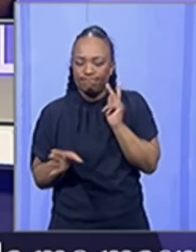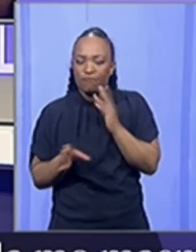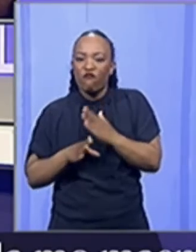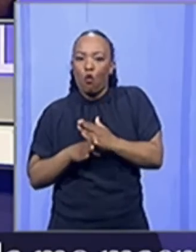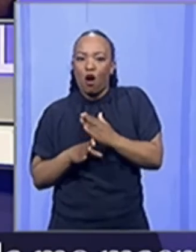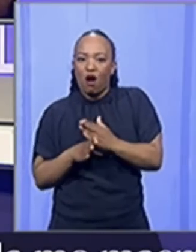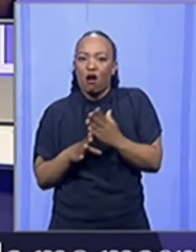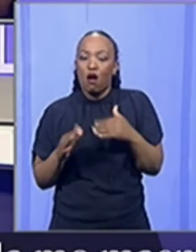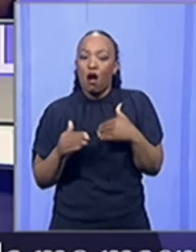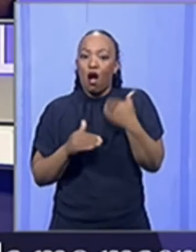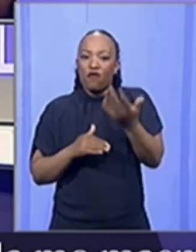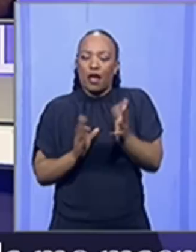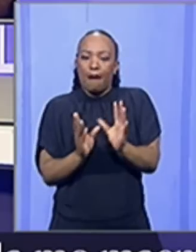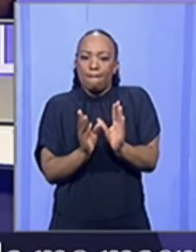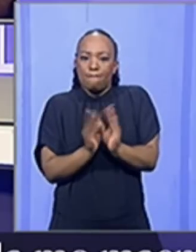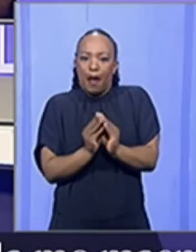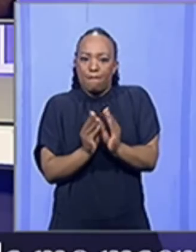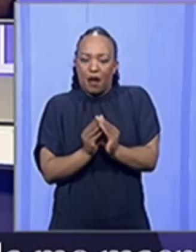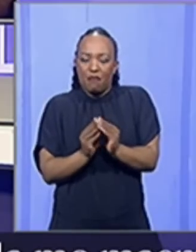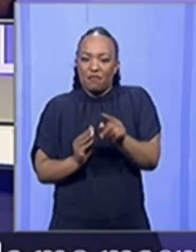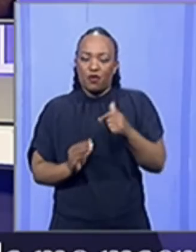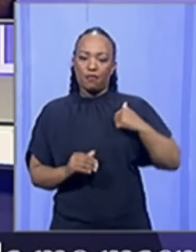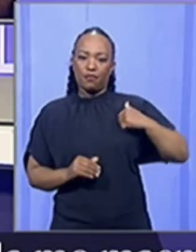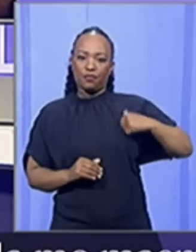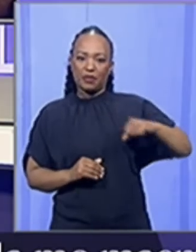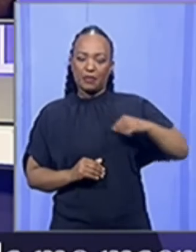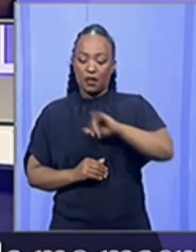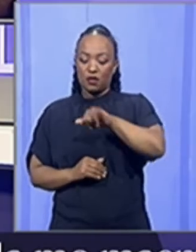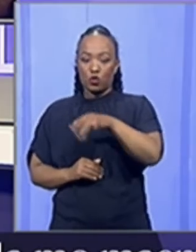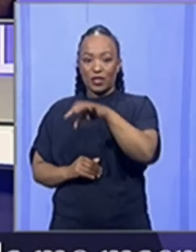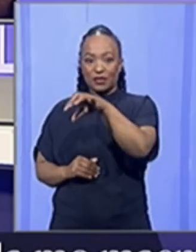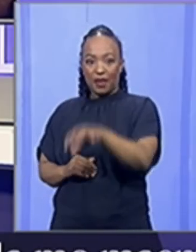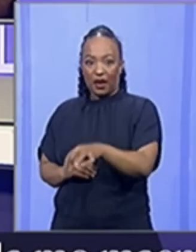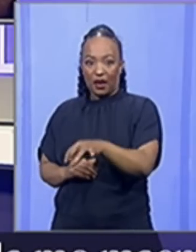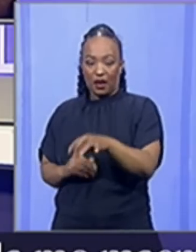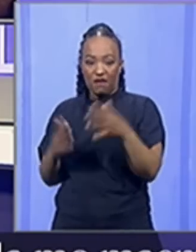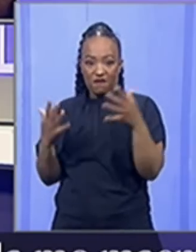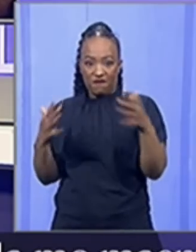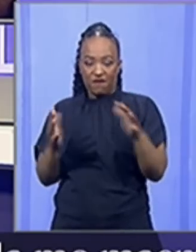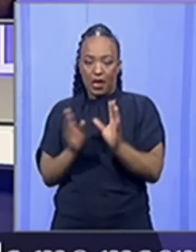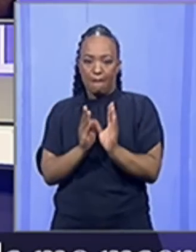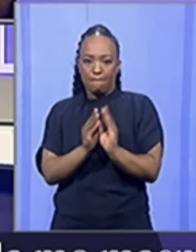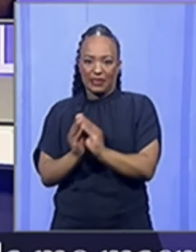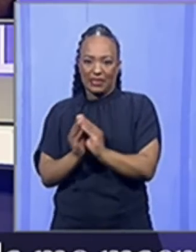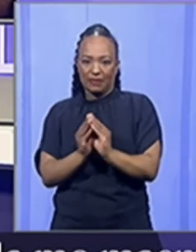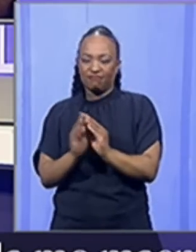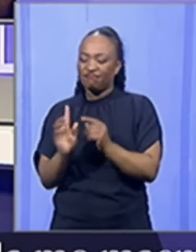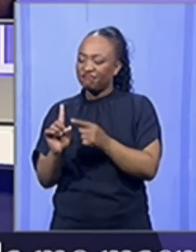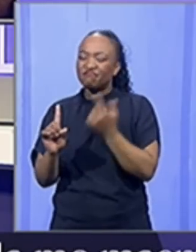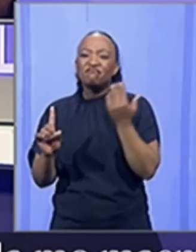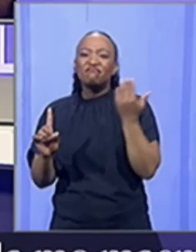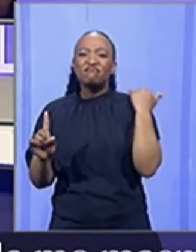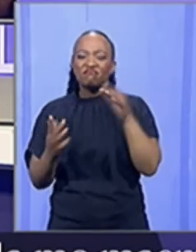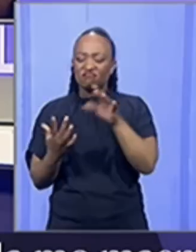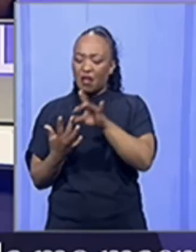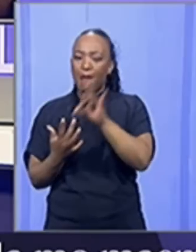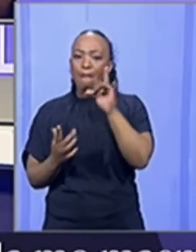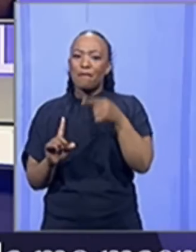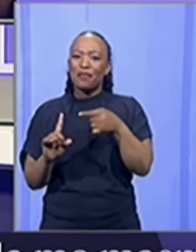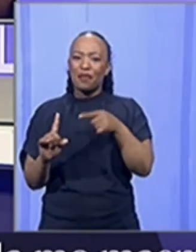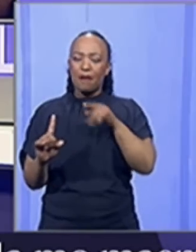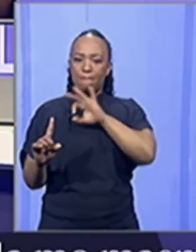ya selegae ya tshwaraganelo mo masepaleng wa Johannesburg di konoseditswe. Gwamanda o tlhophilwe jaaka meyara ka